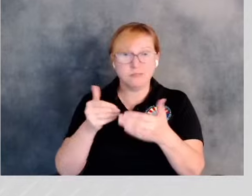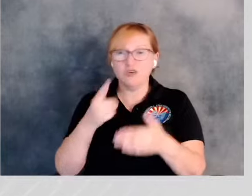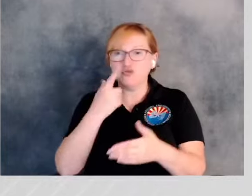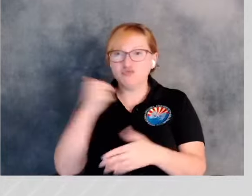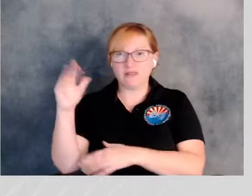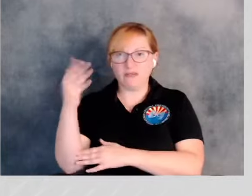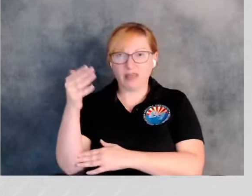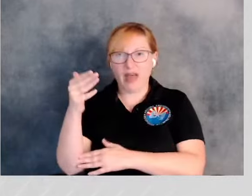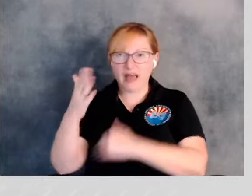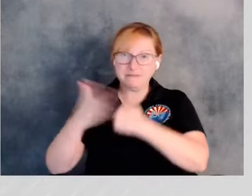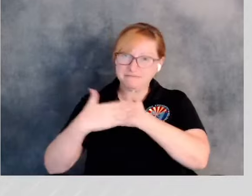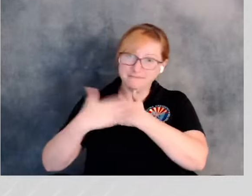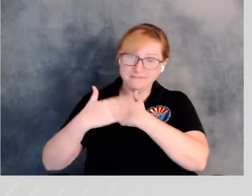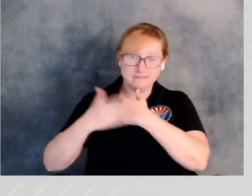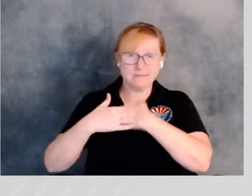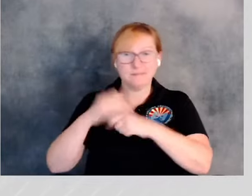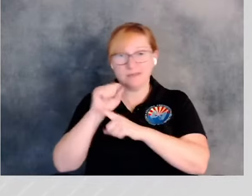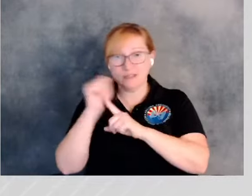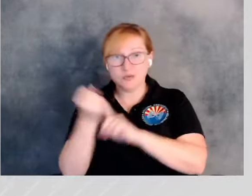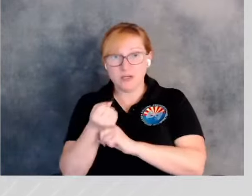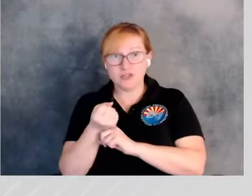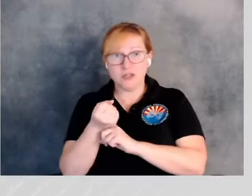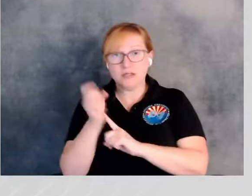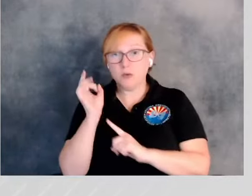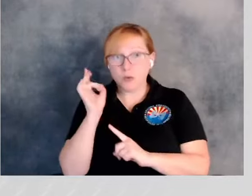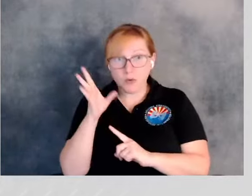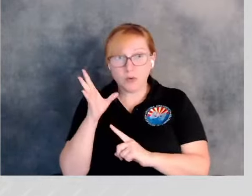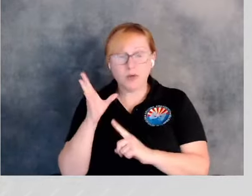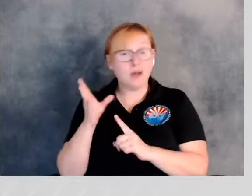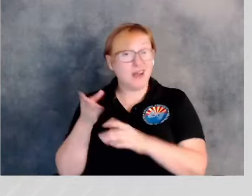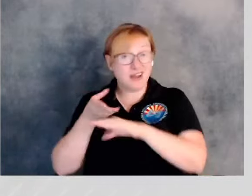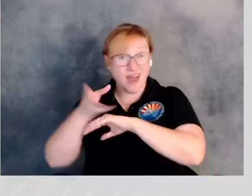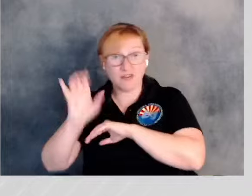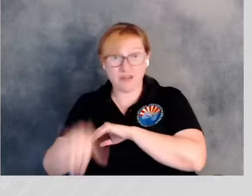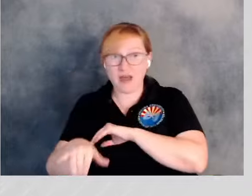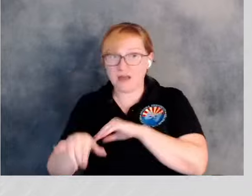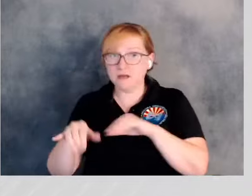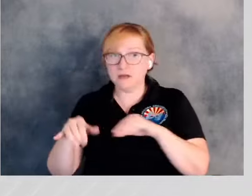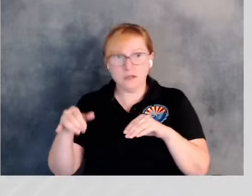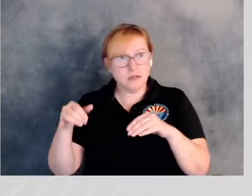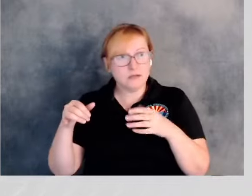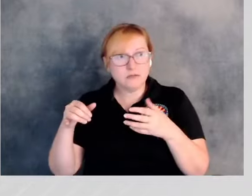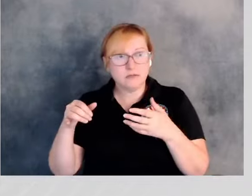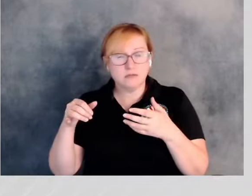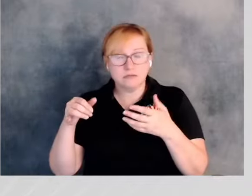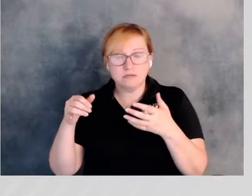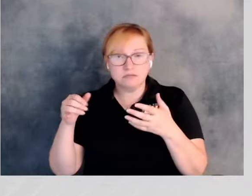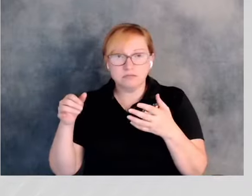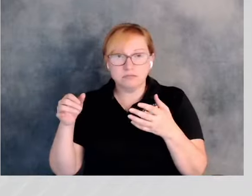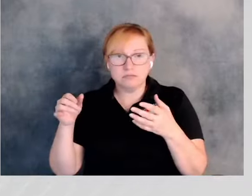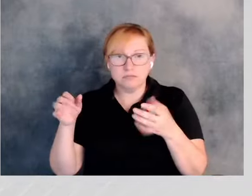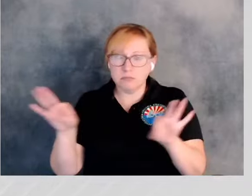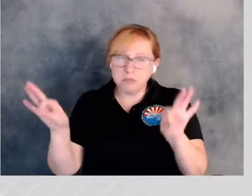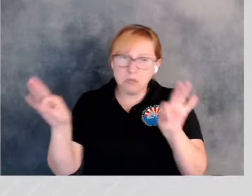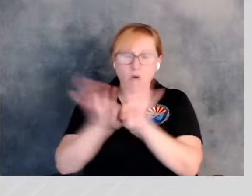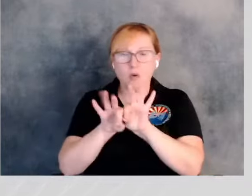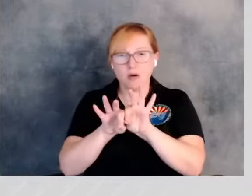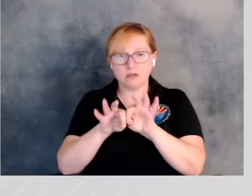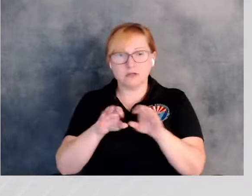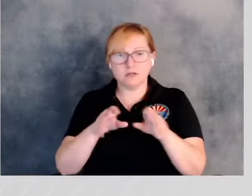during a transition and just after that very significant firing operation. And so we wanted to be ready